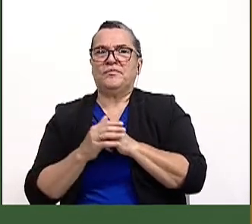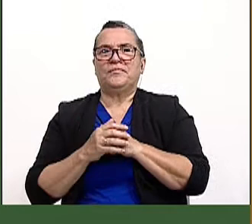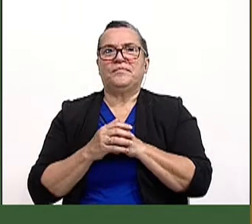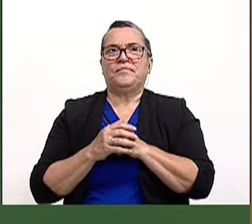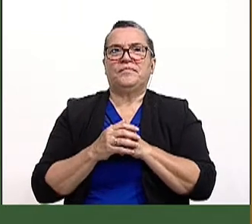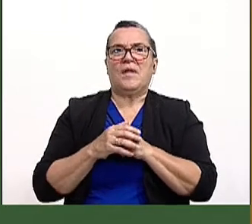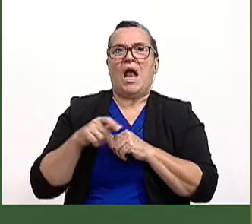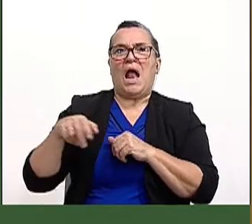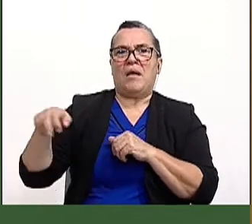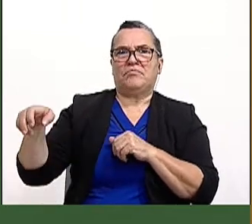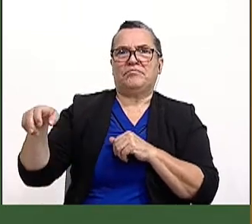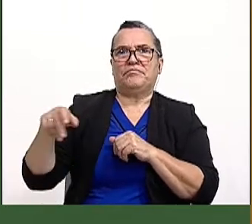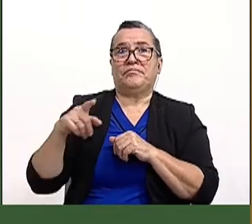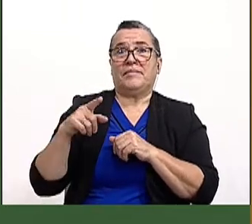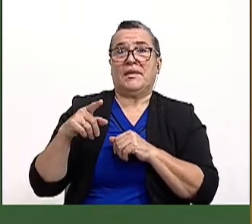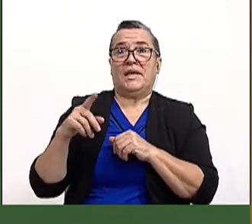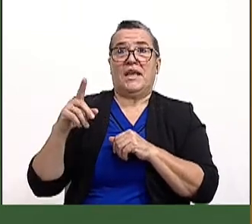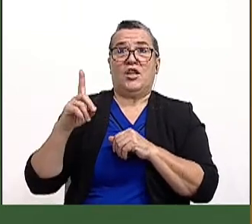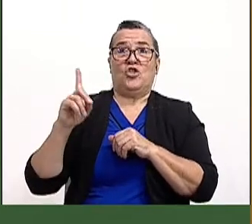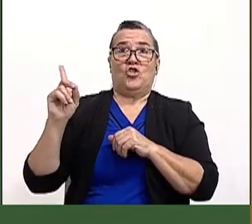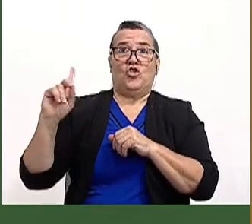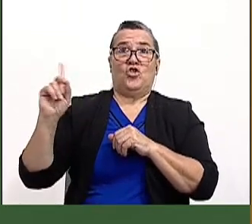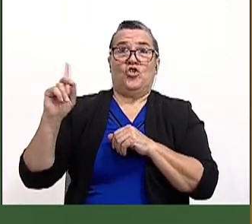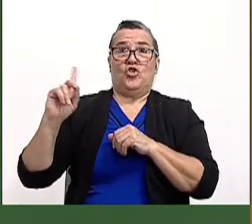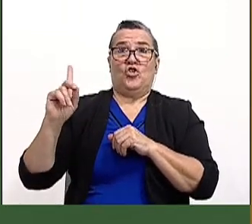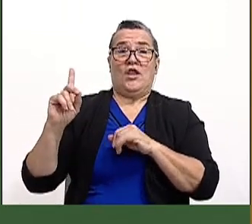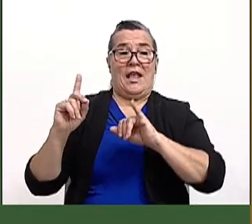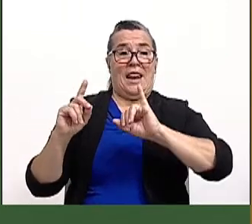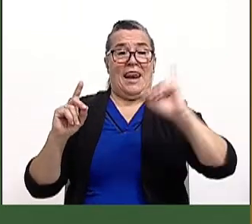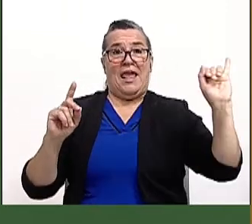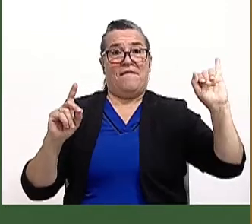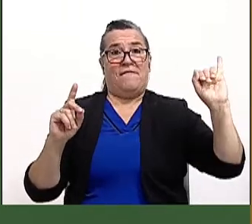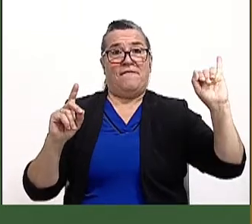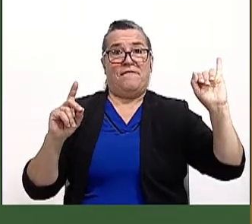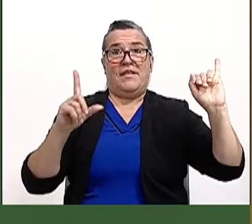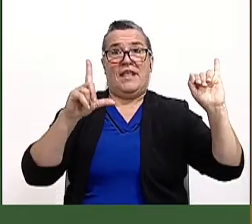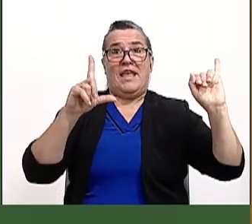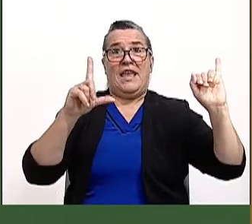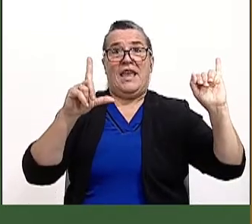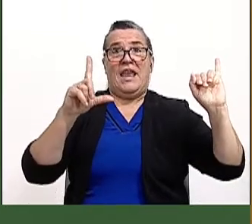Here you are going to turn left or turn right.